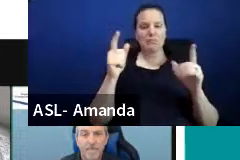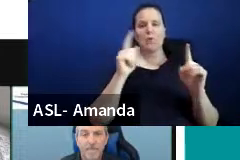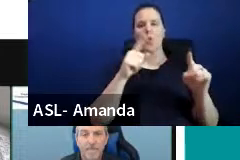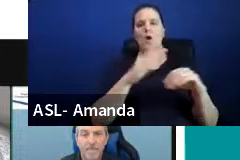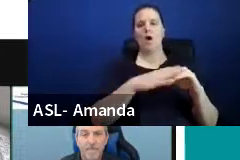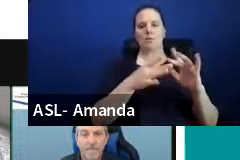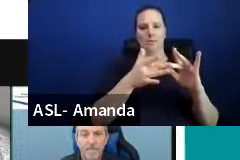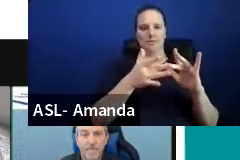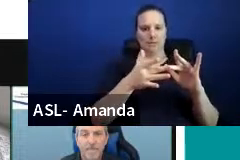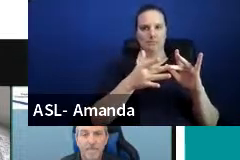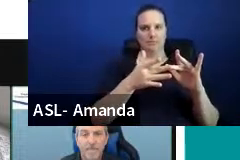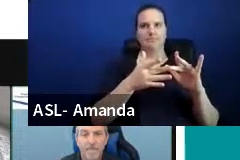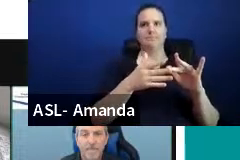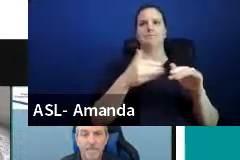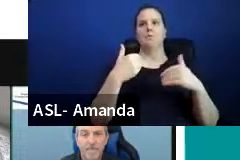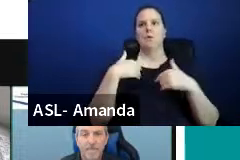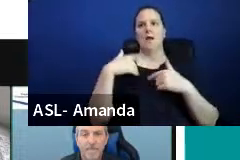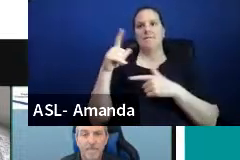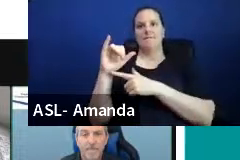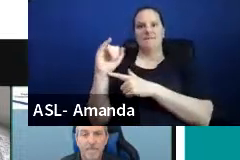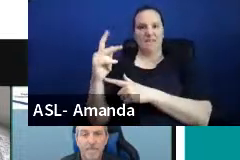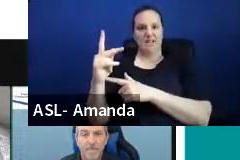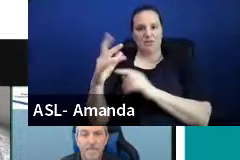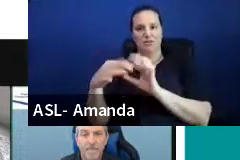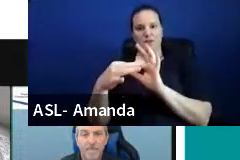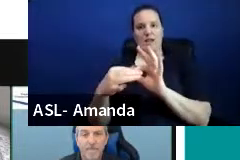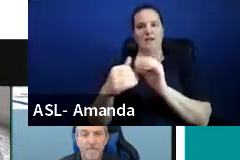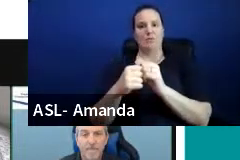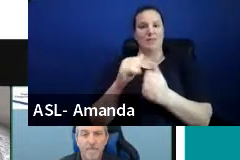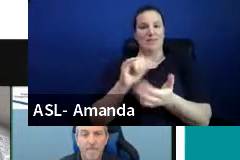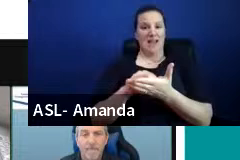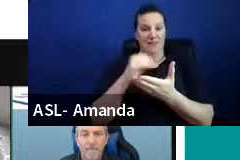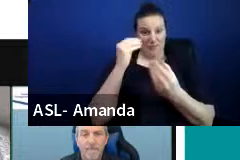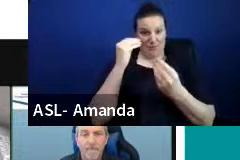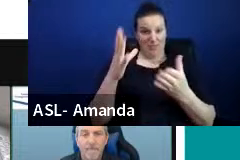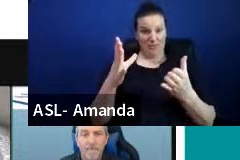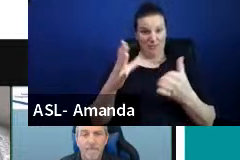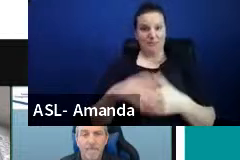website and we will have the links to that information.